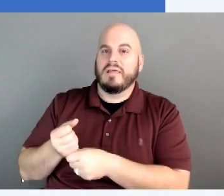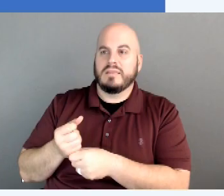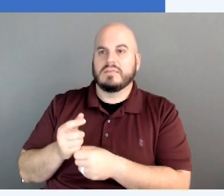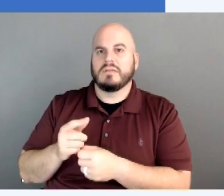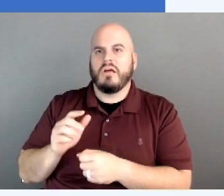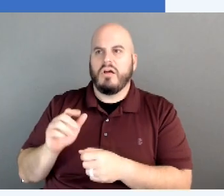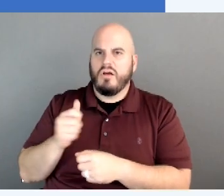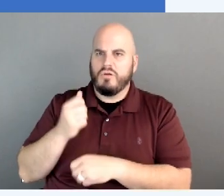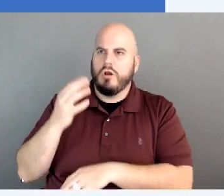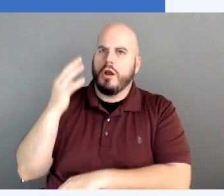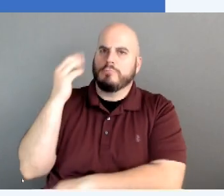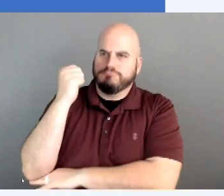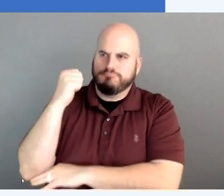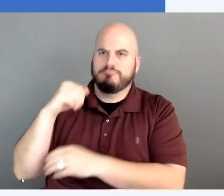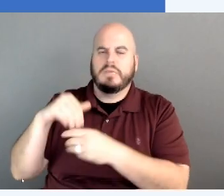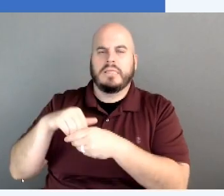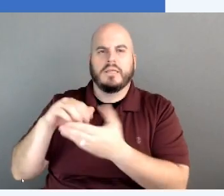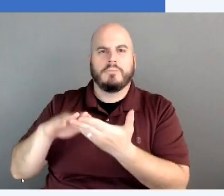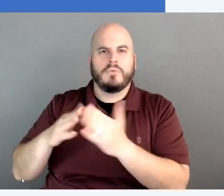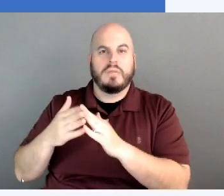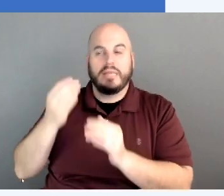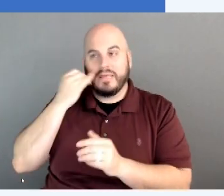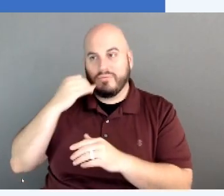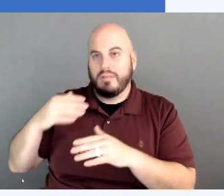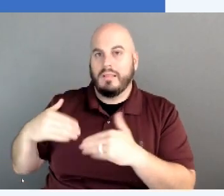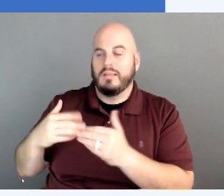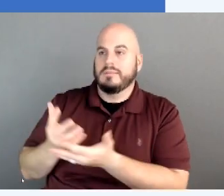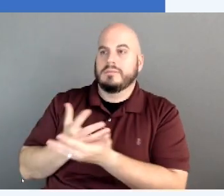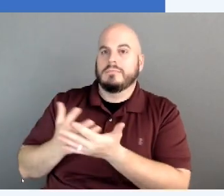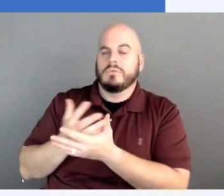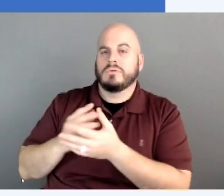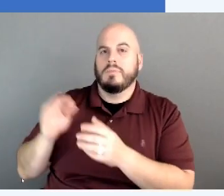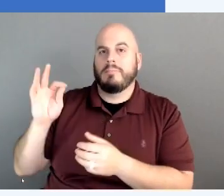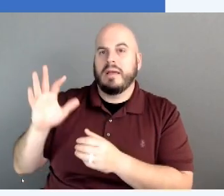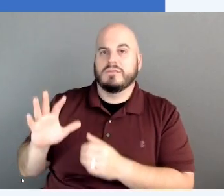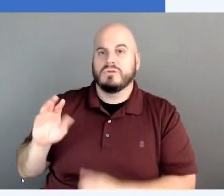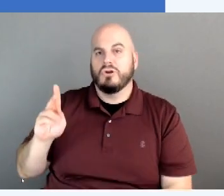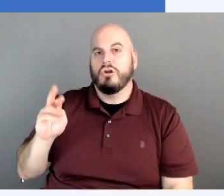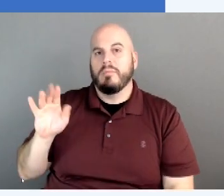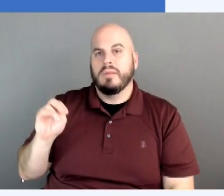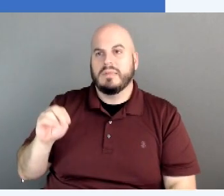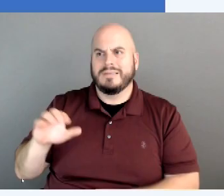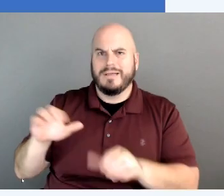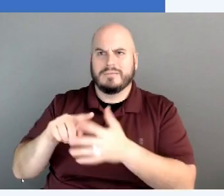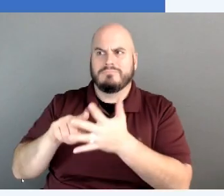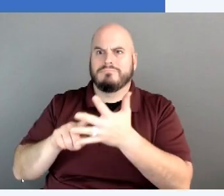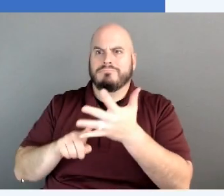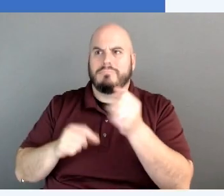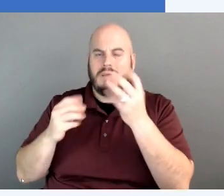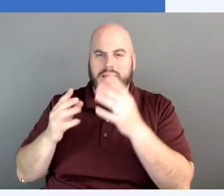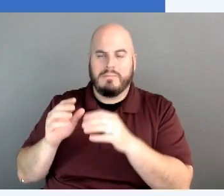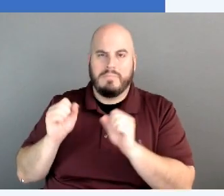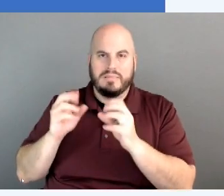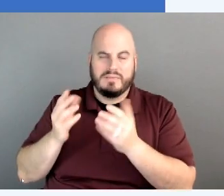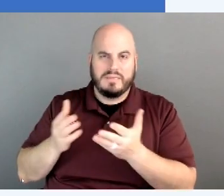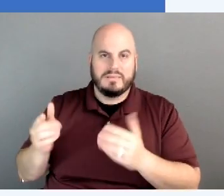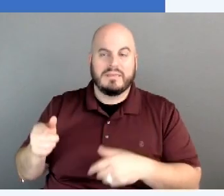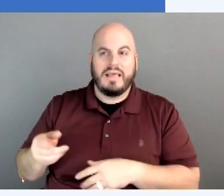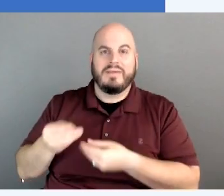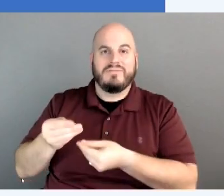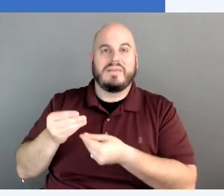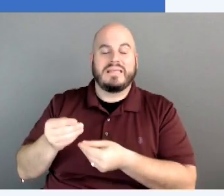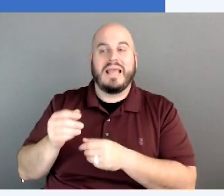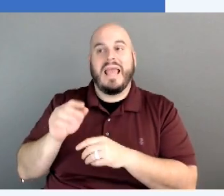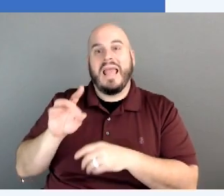sure you guys have, if you have not spoken with Pastor Ruben, you have heard of him. He does many amazing things. They feed 800 families every week that go through